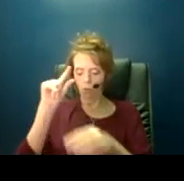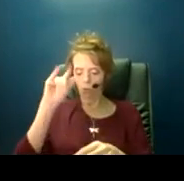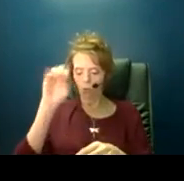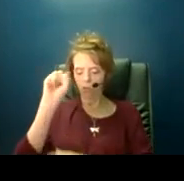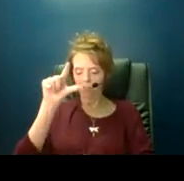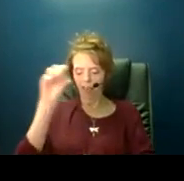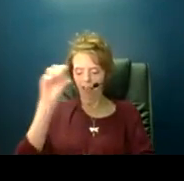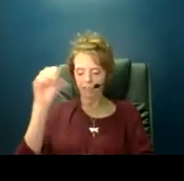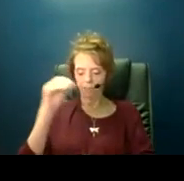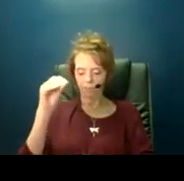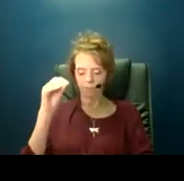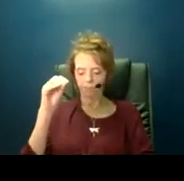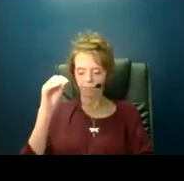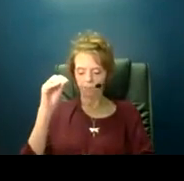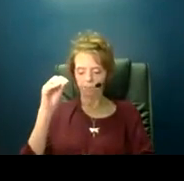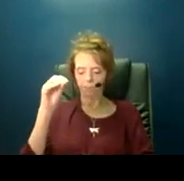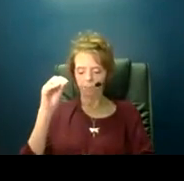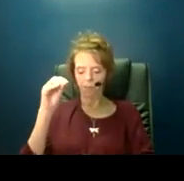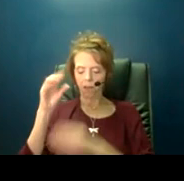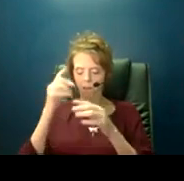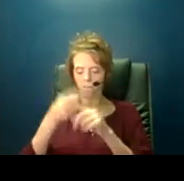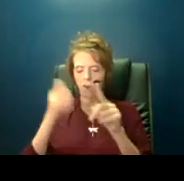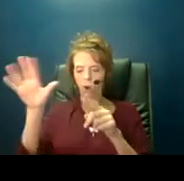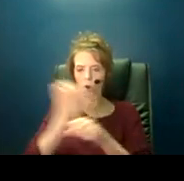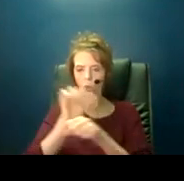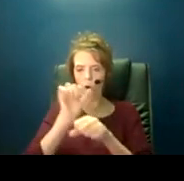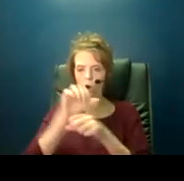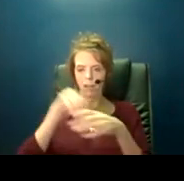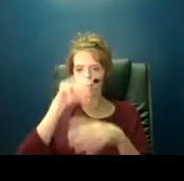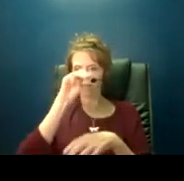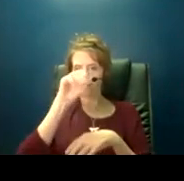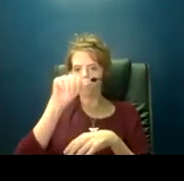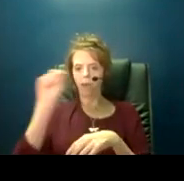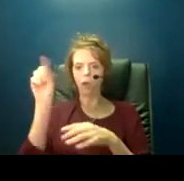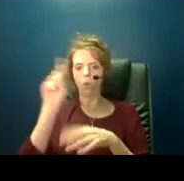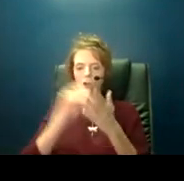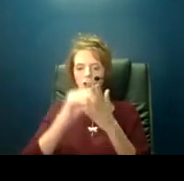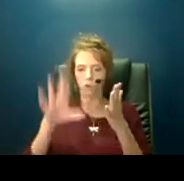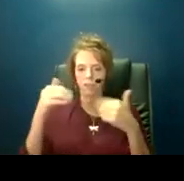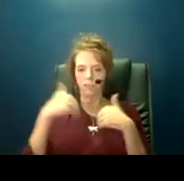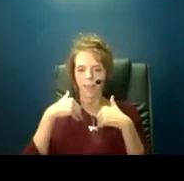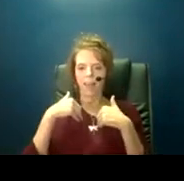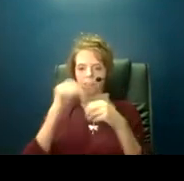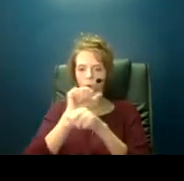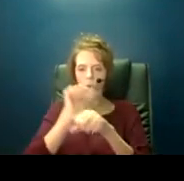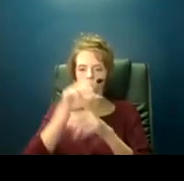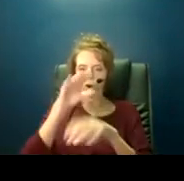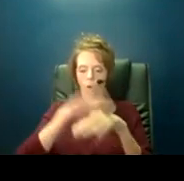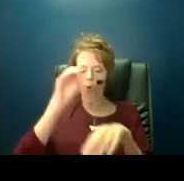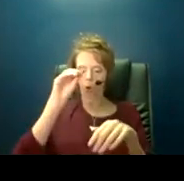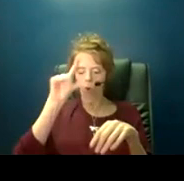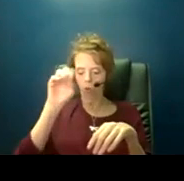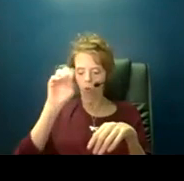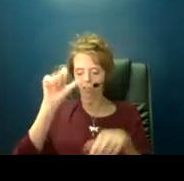from Lisa and her work in Massachusetts, where the students put their work on a Google slide. So then you have